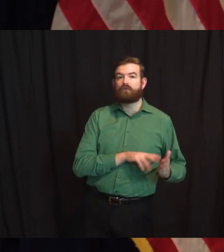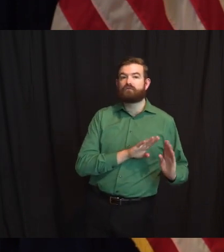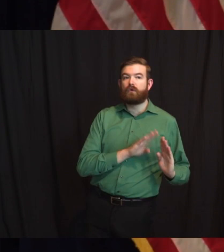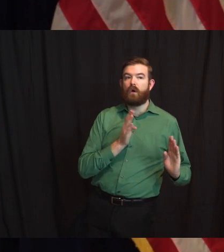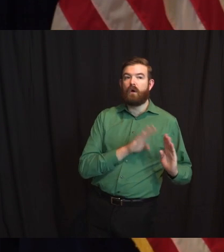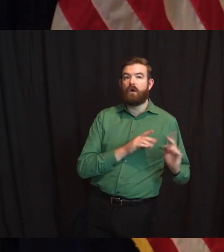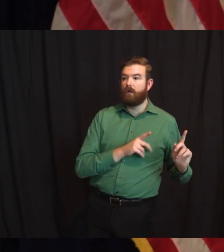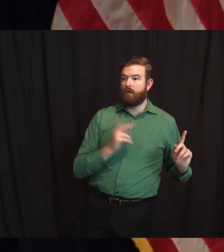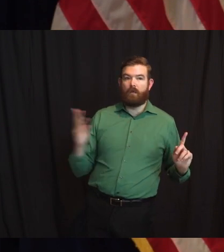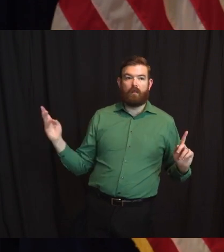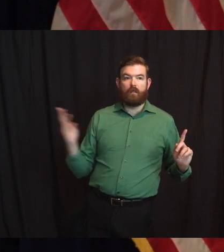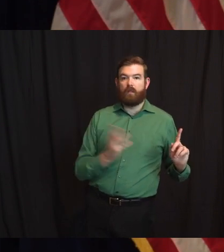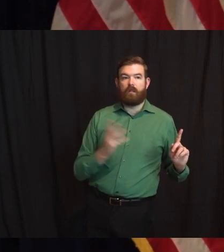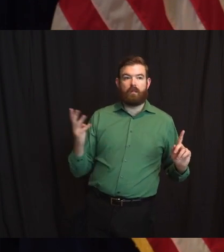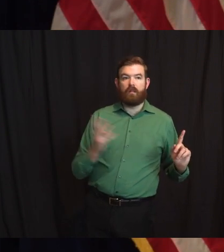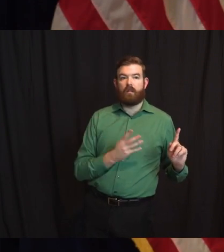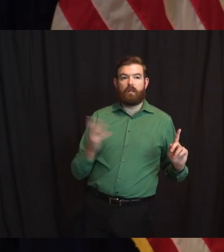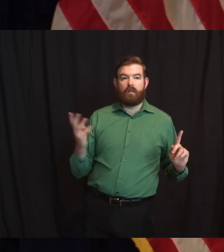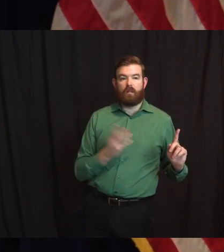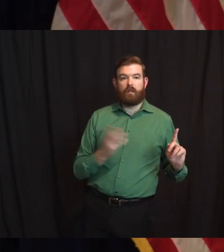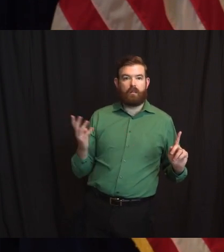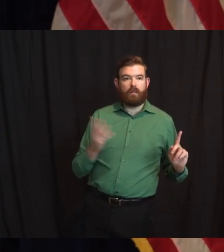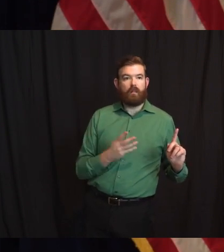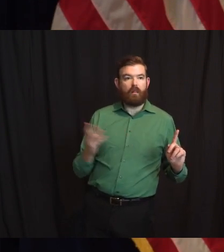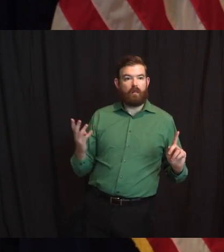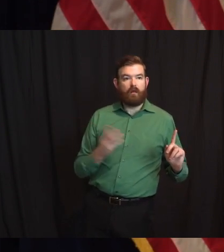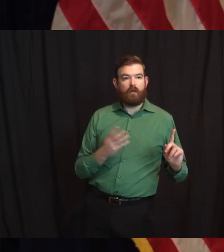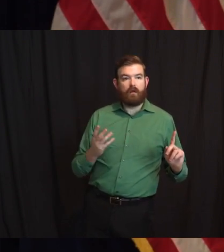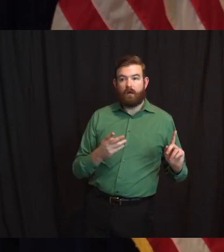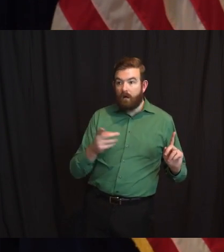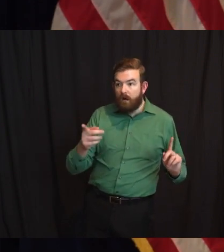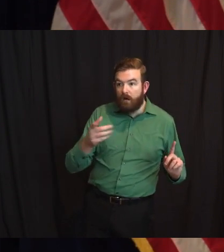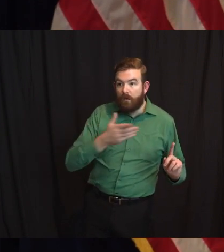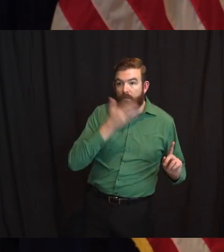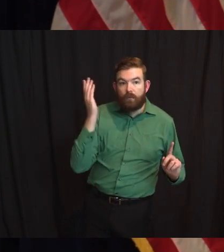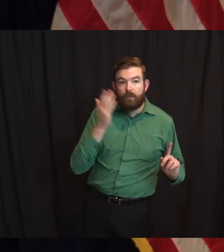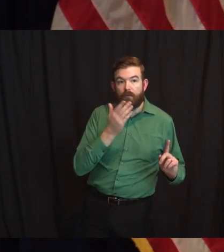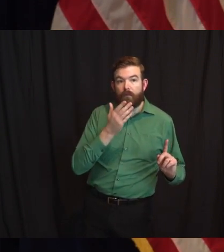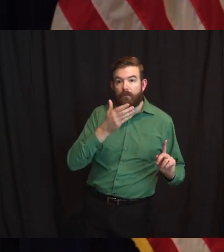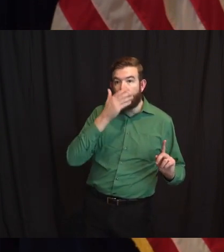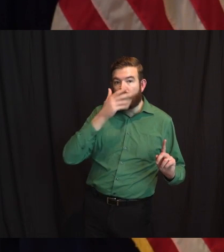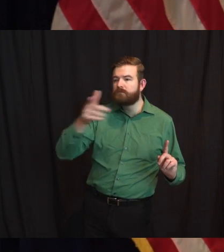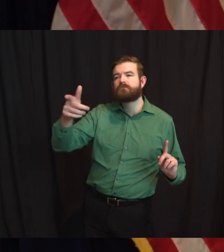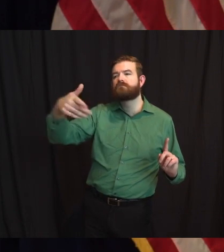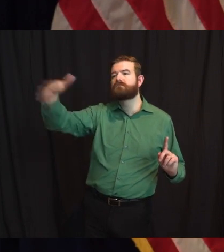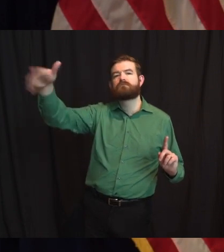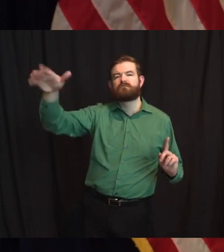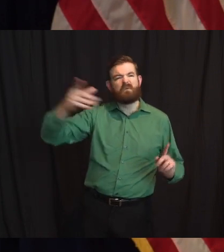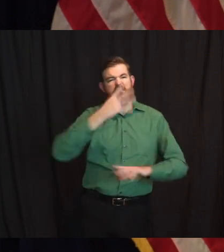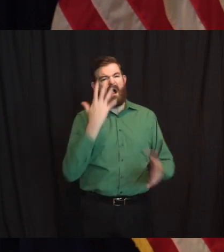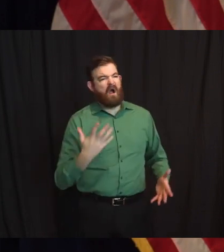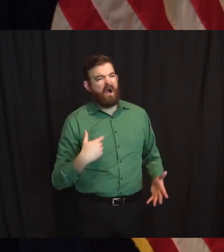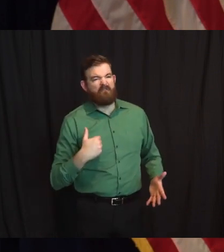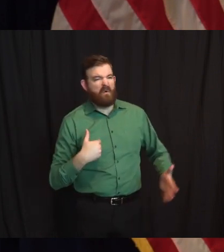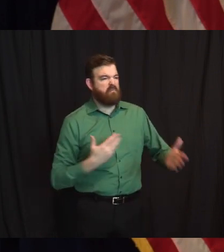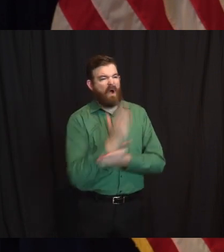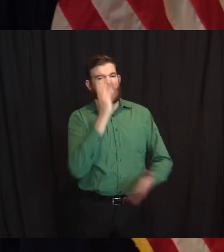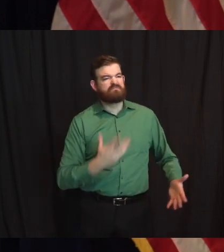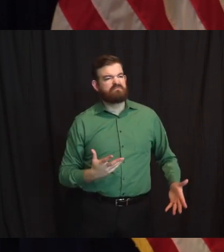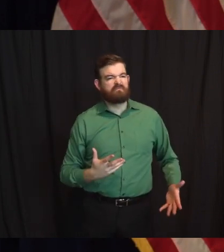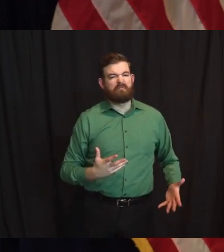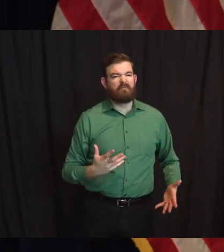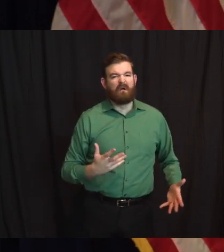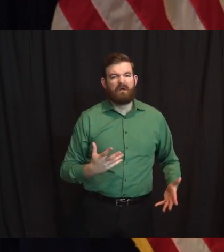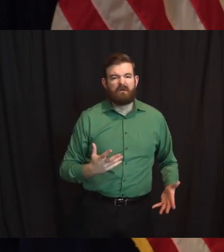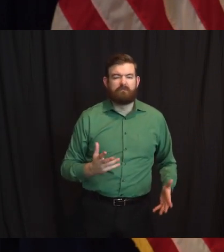grief, unacceptable grief. But again, it's a similar, you've got people in an unusual